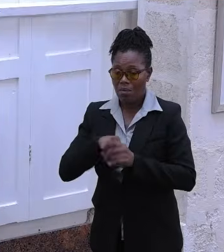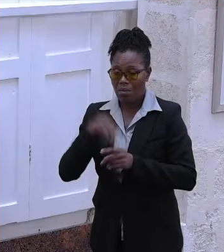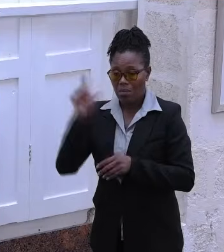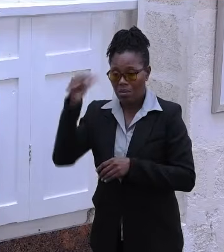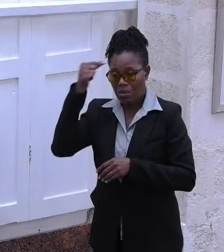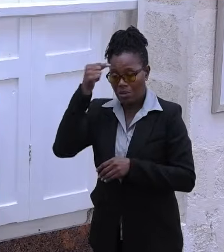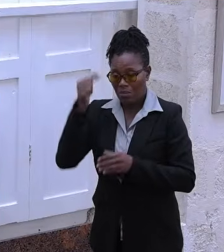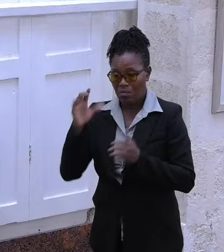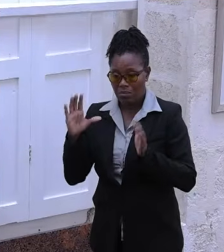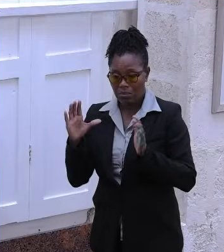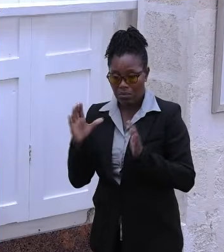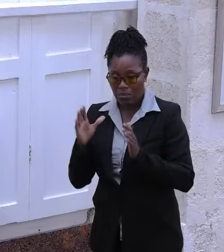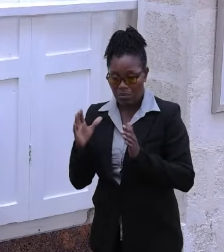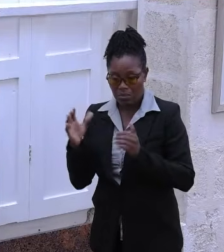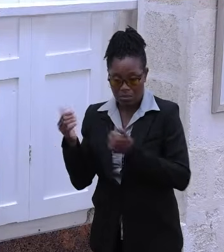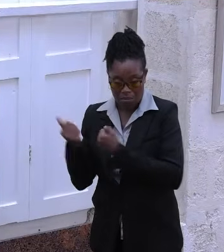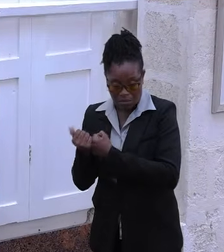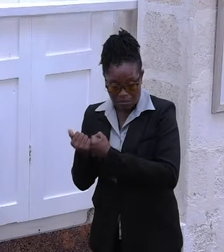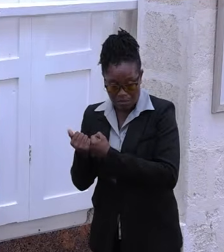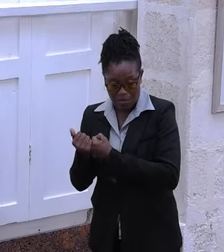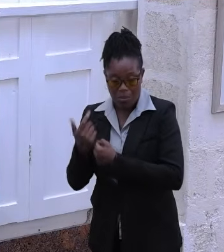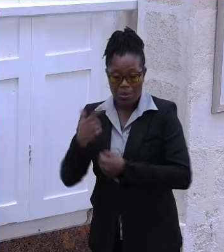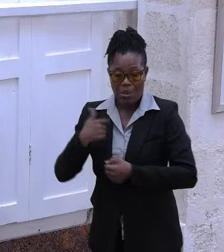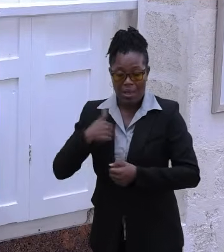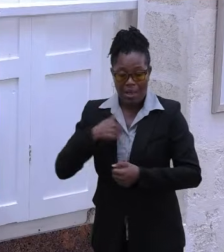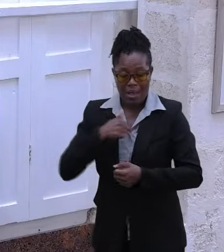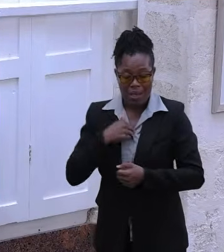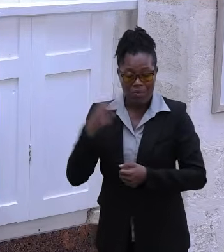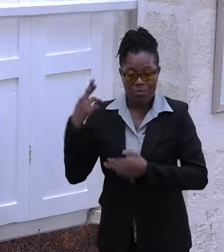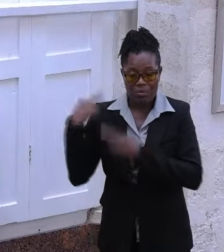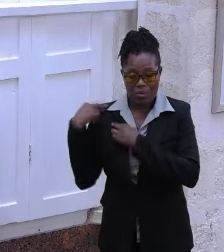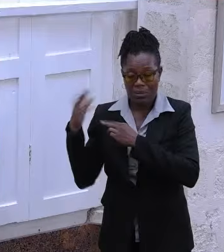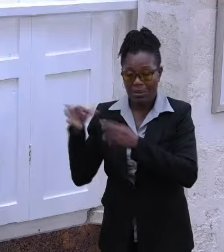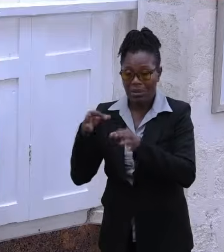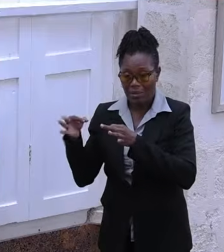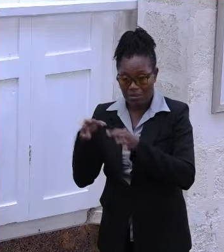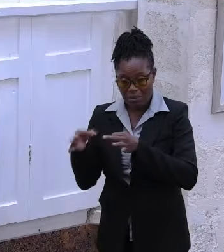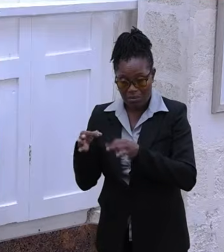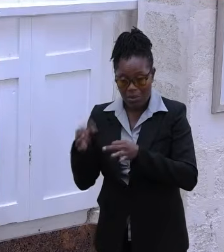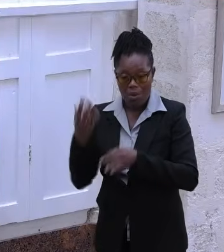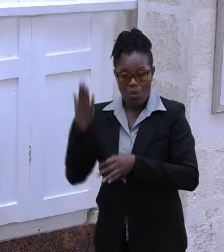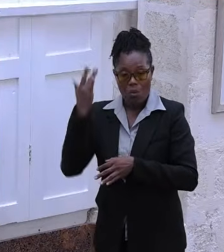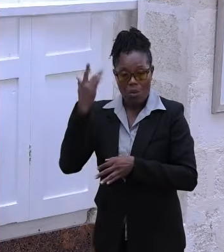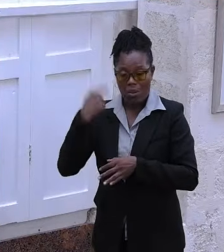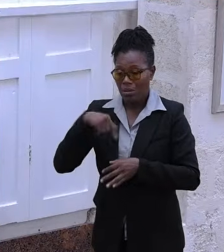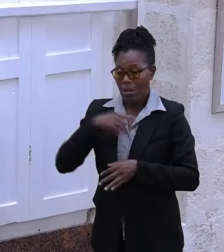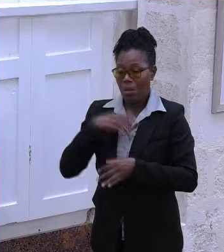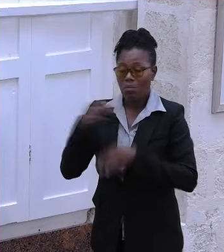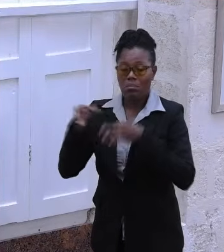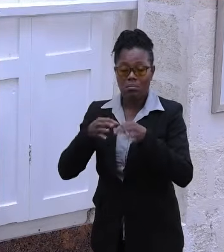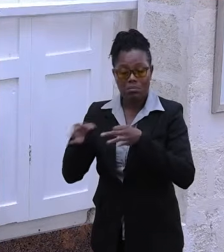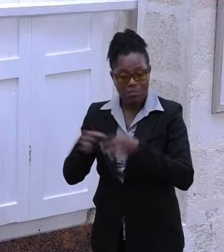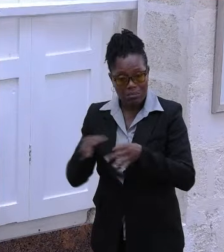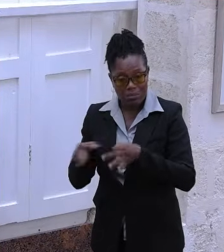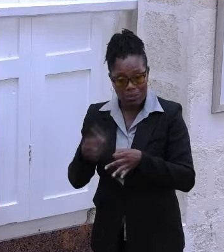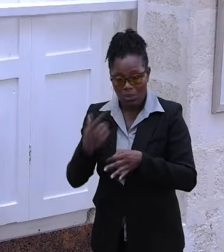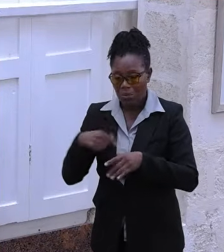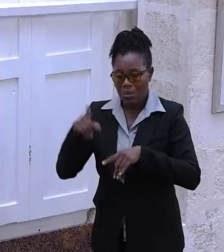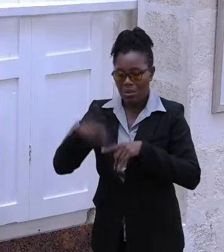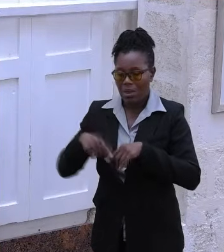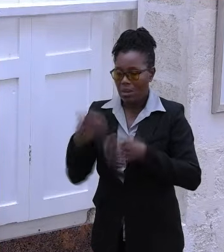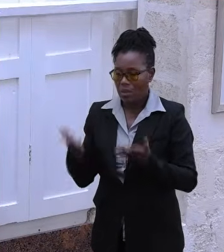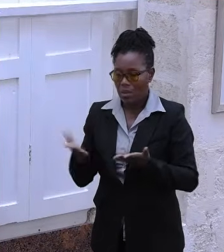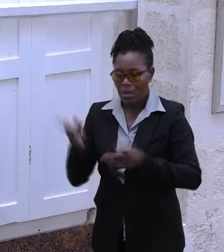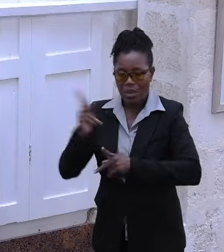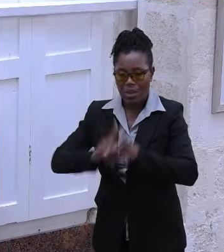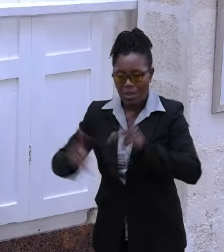also have a responsibility to explain, because it is our legislation. So we can't just receive comments from the public,